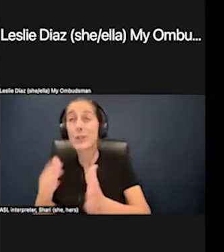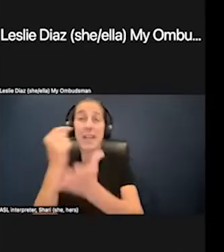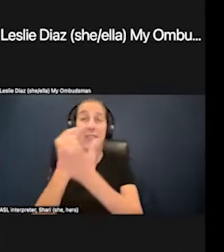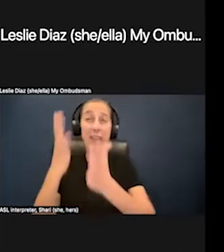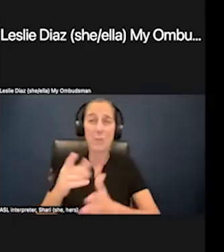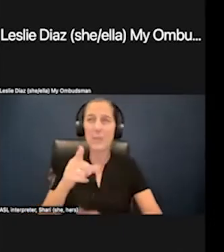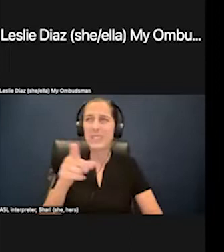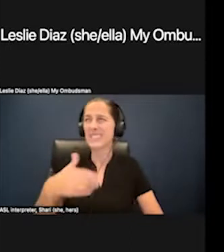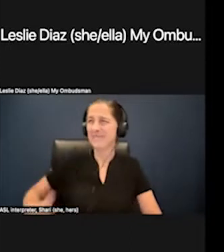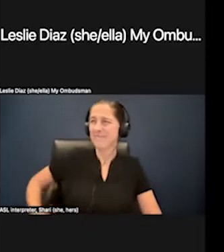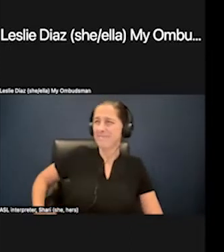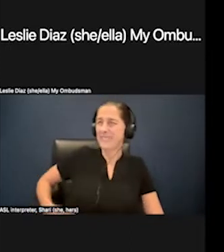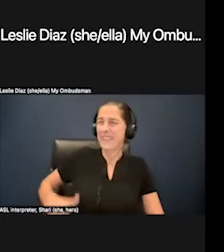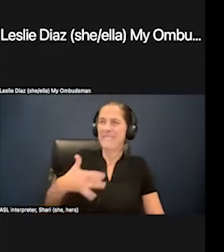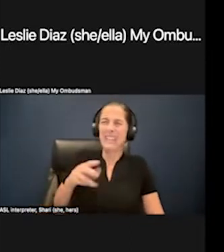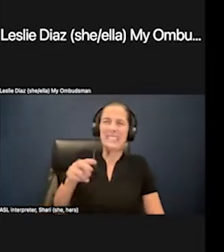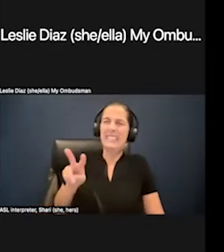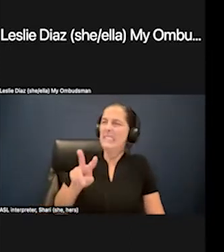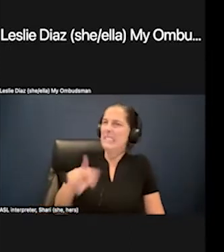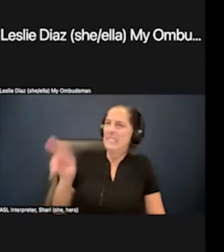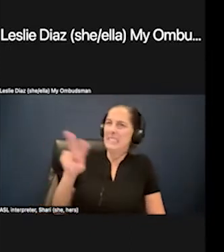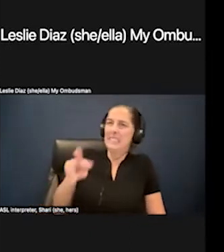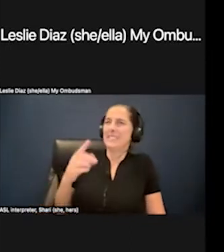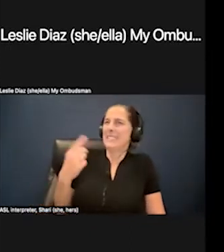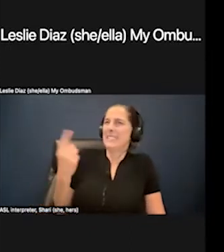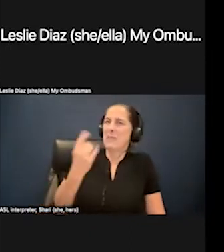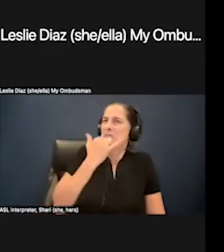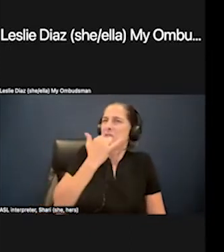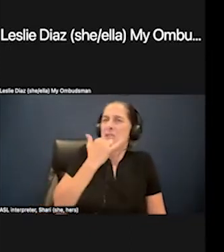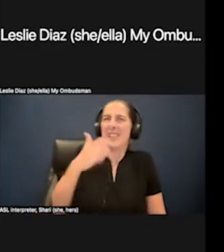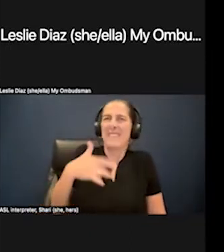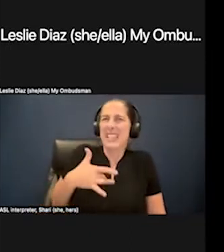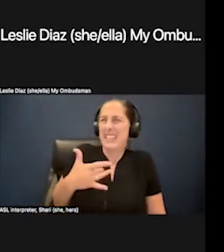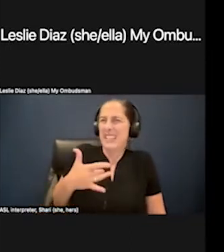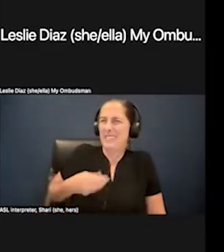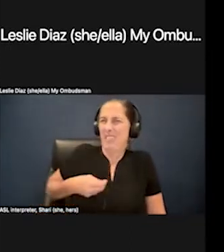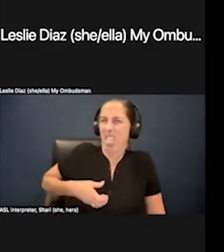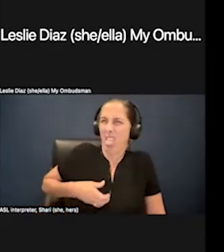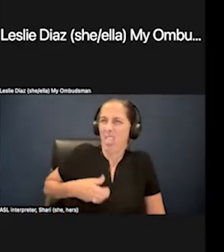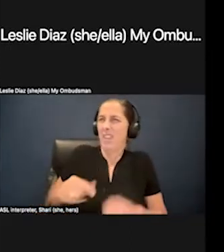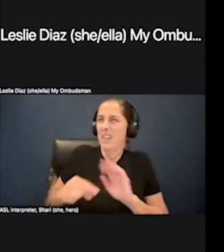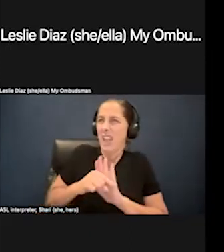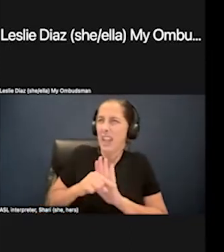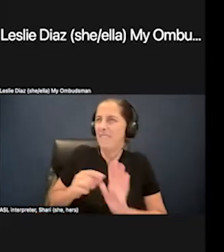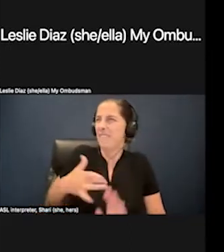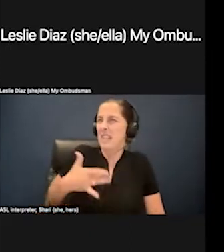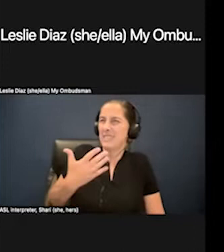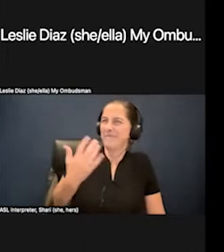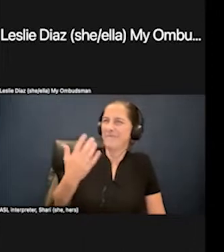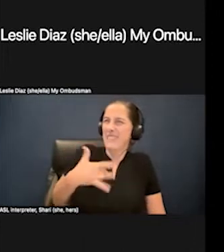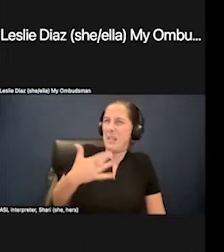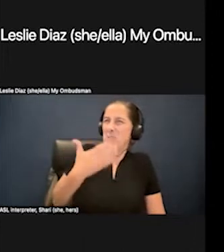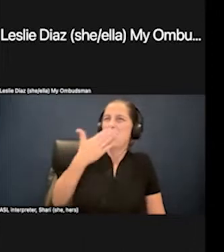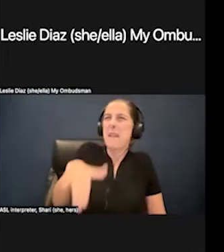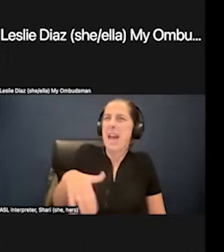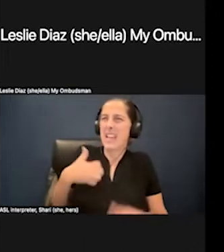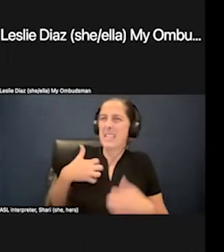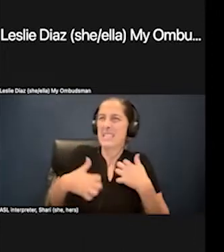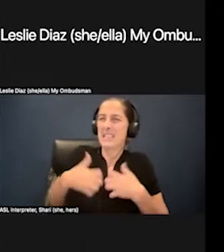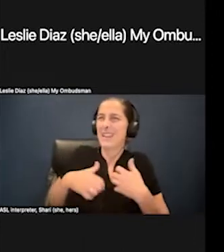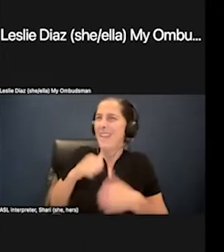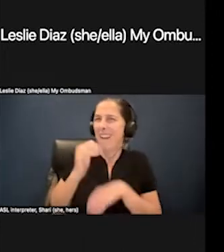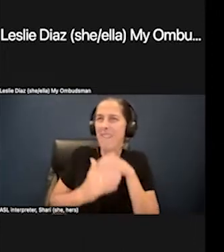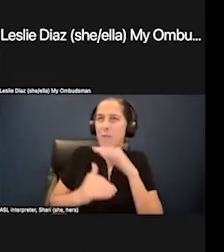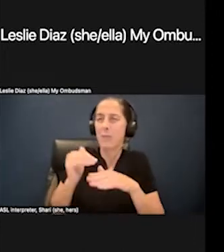bad. So trust your instincts on that. If you get a negative feeling from a provider or an appointment, if it makes you